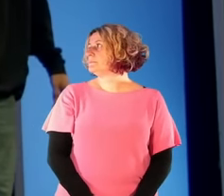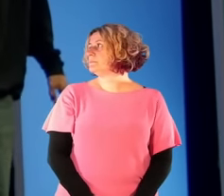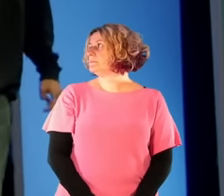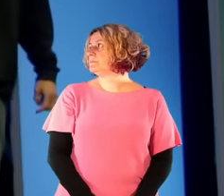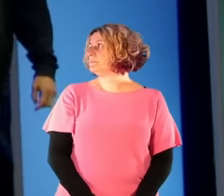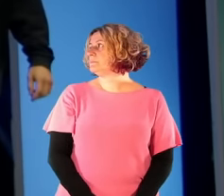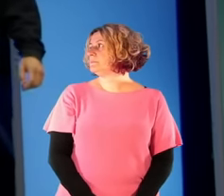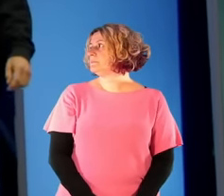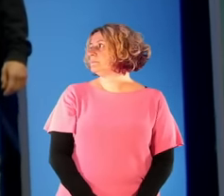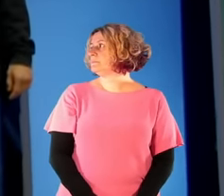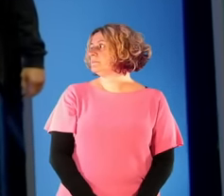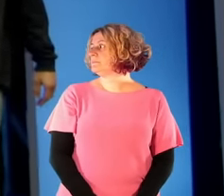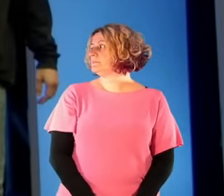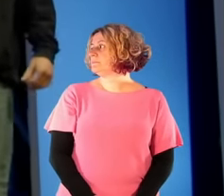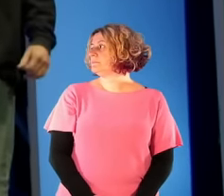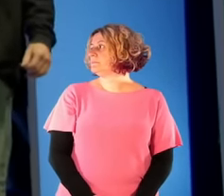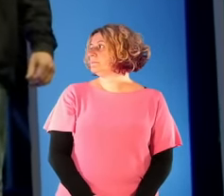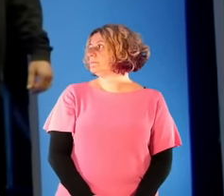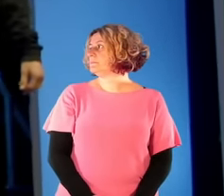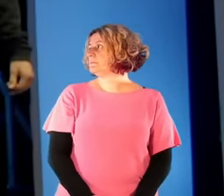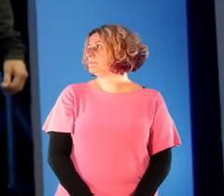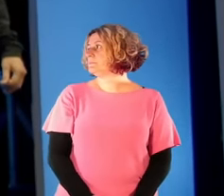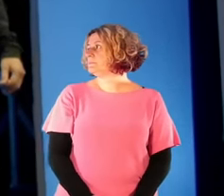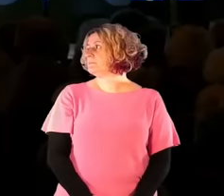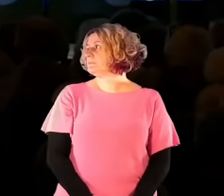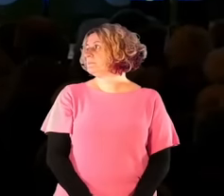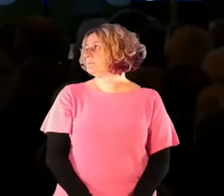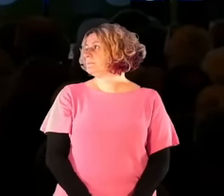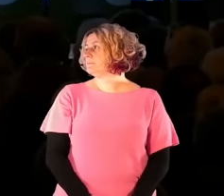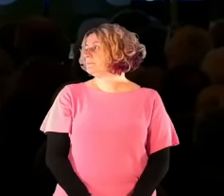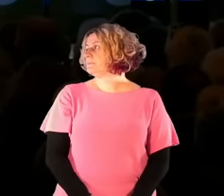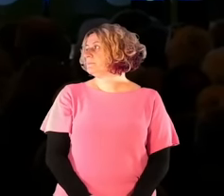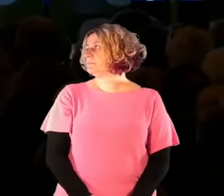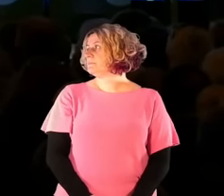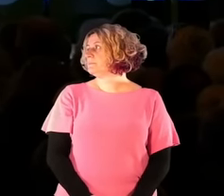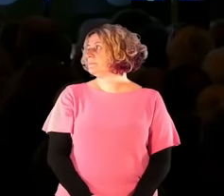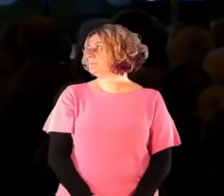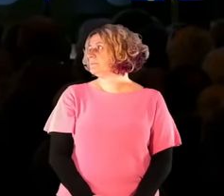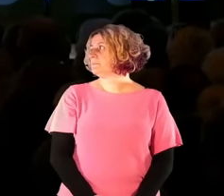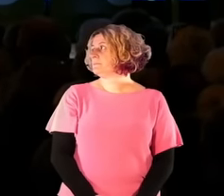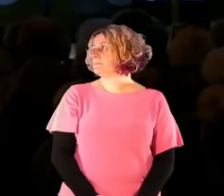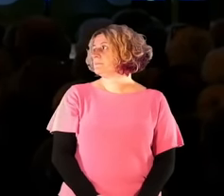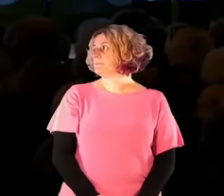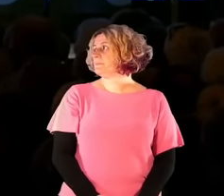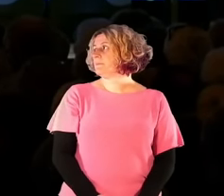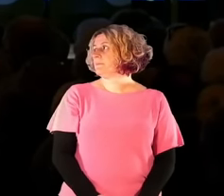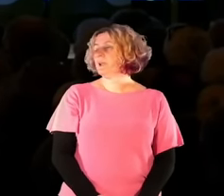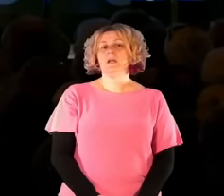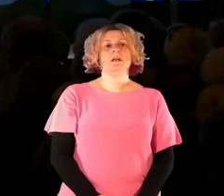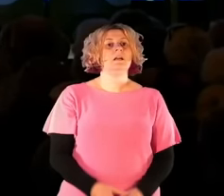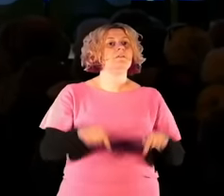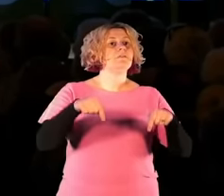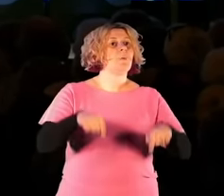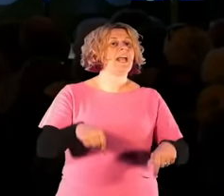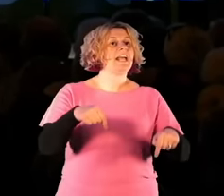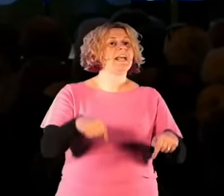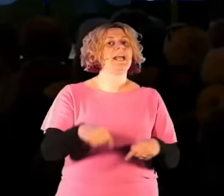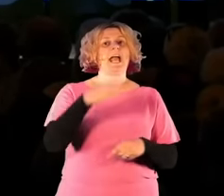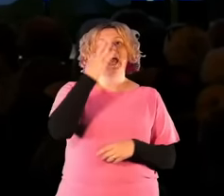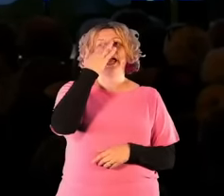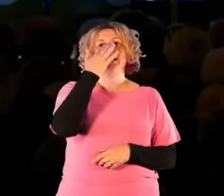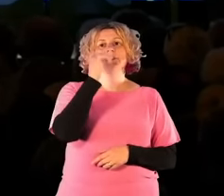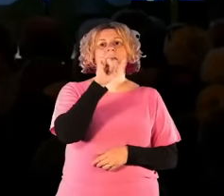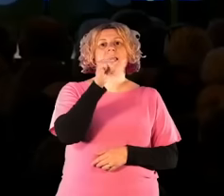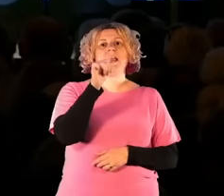Aren't they magnificent? They really are. If you are an 11 to 14-year-old and you are here,